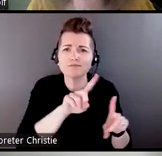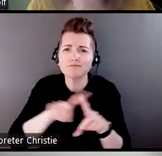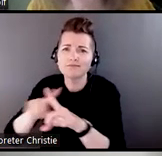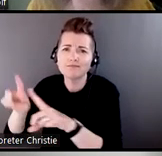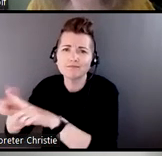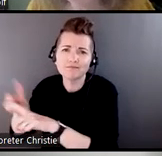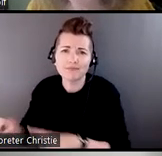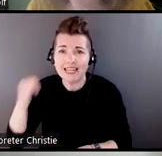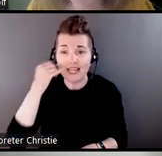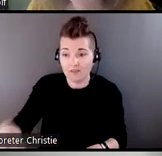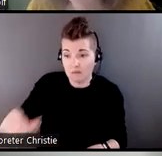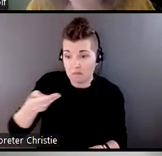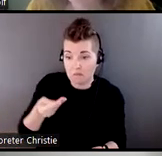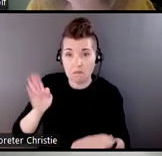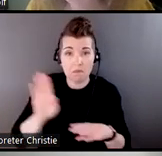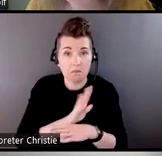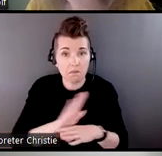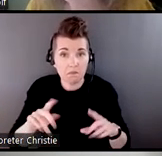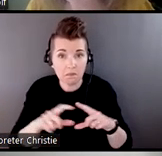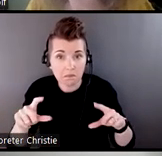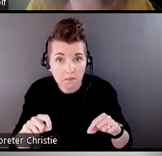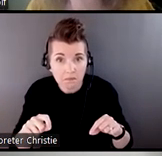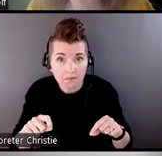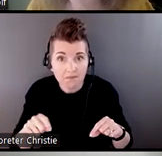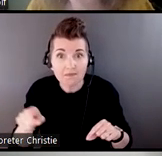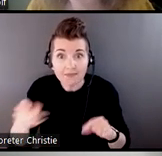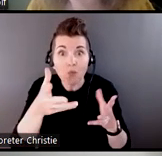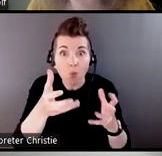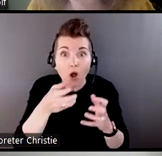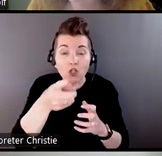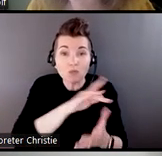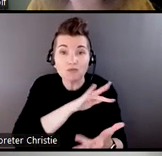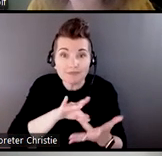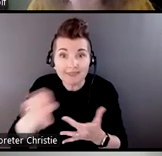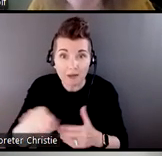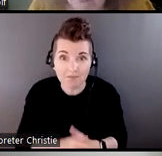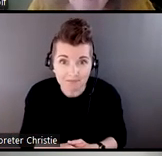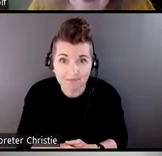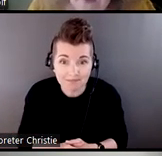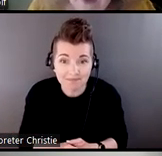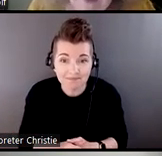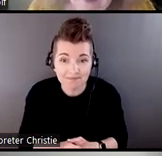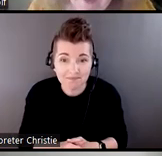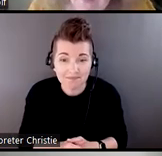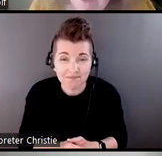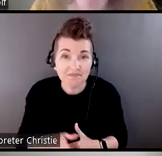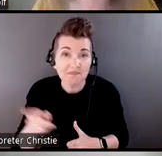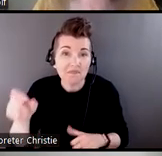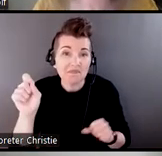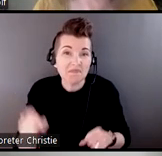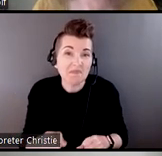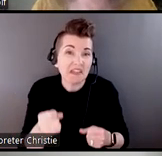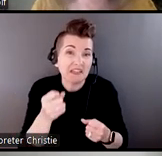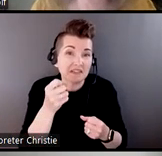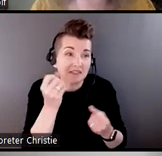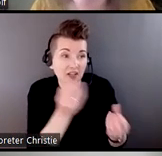they hand you their business card. They're inviting you to contact them. Again, they can always let you know if they don't want to do that, but you want to have